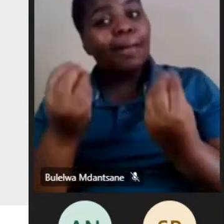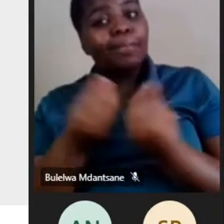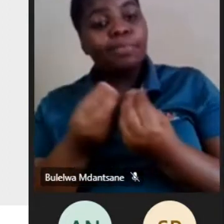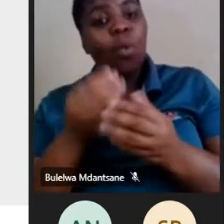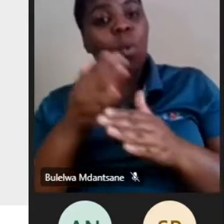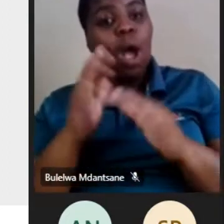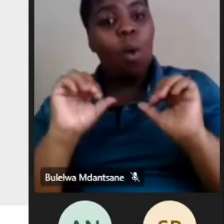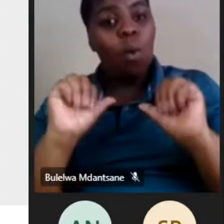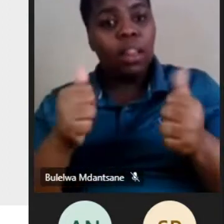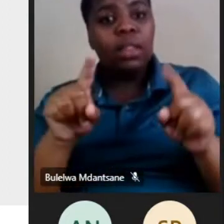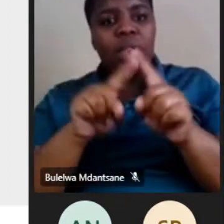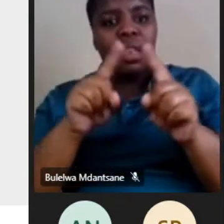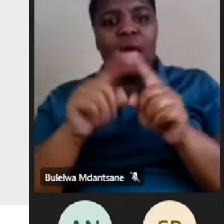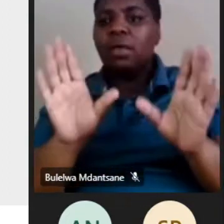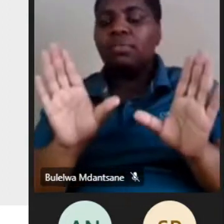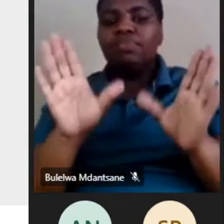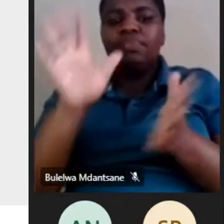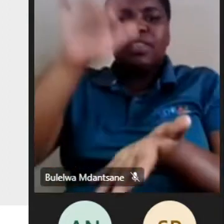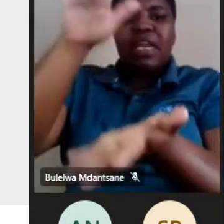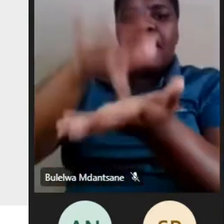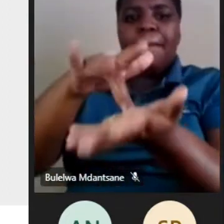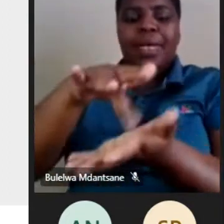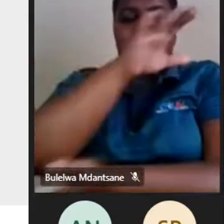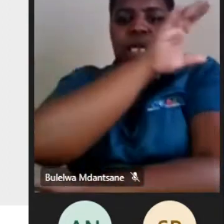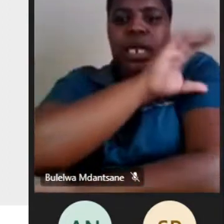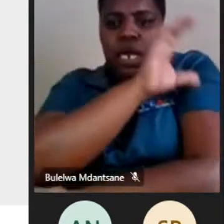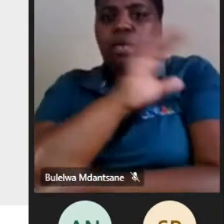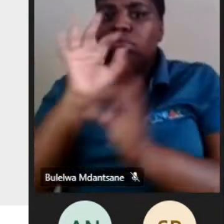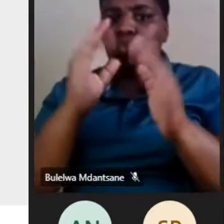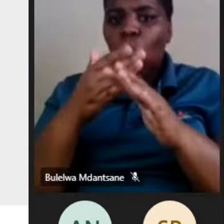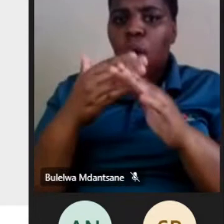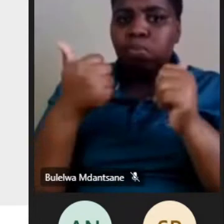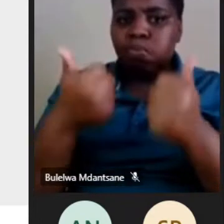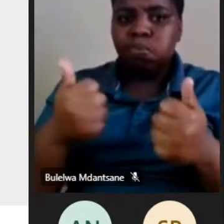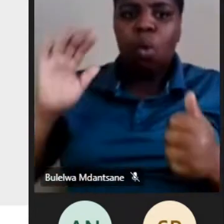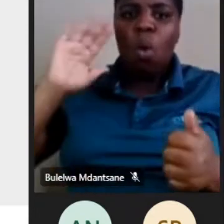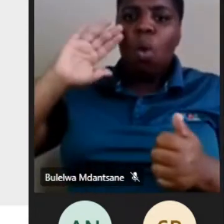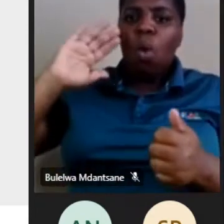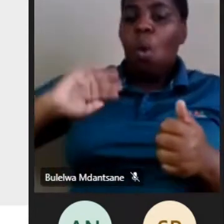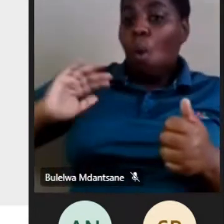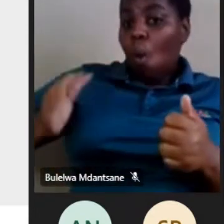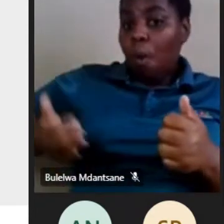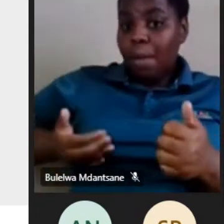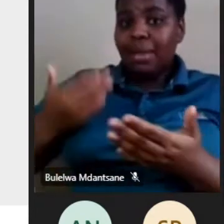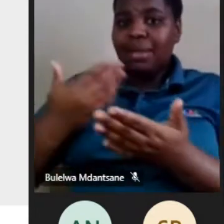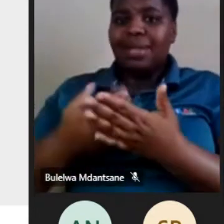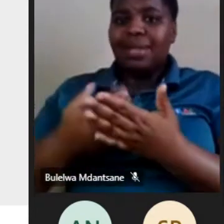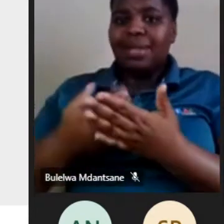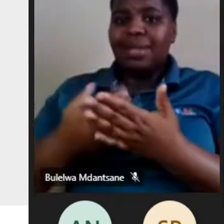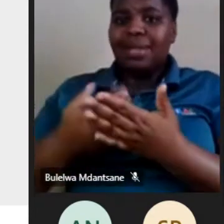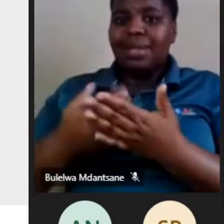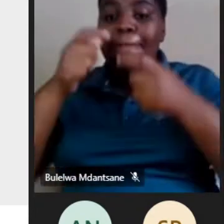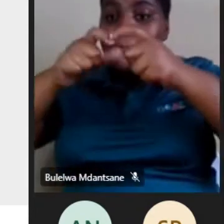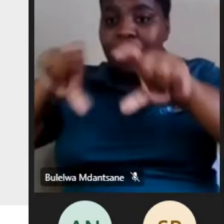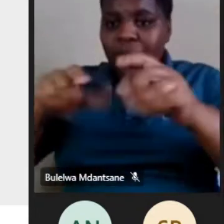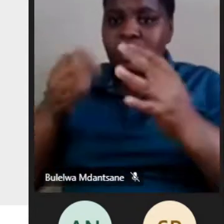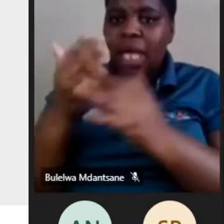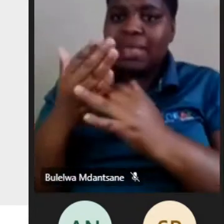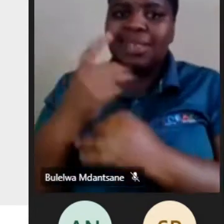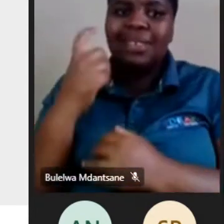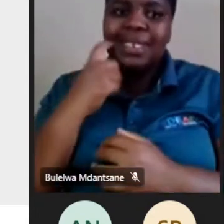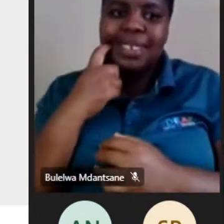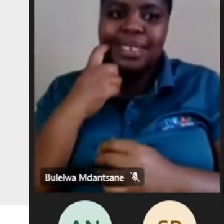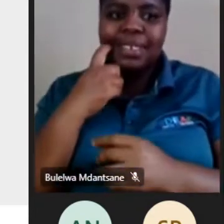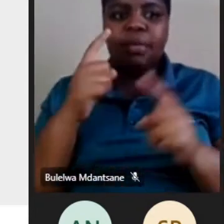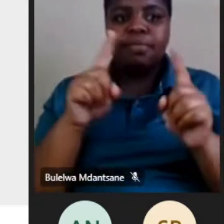clinics seem to be user-friendly. Women seem to be able to access menstrual products in this particular group, okay? And the